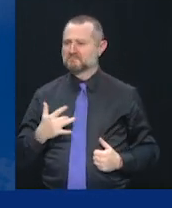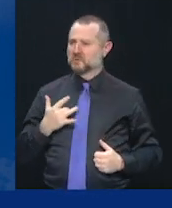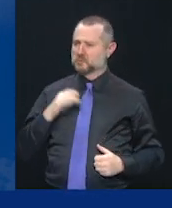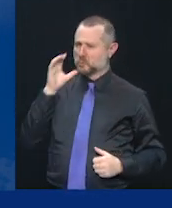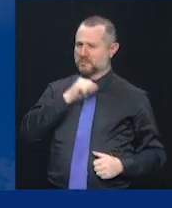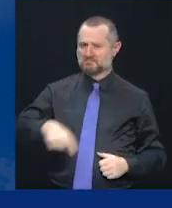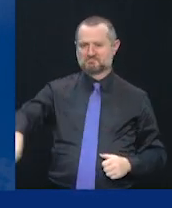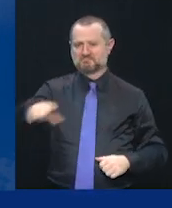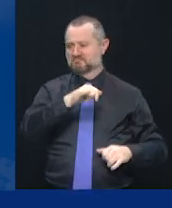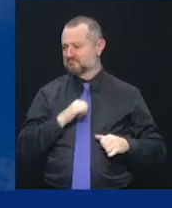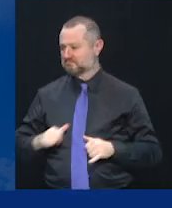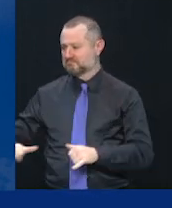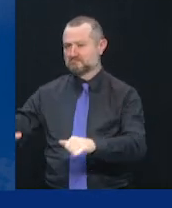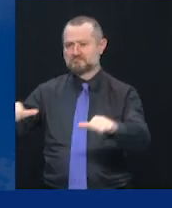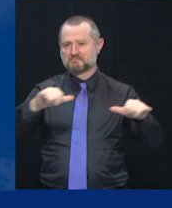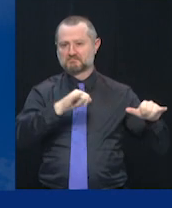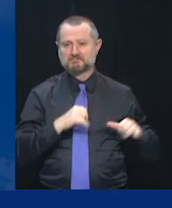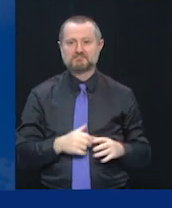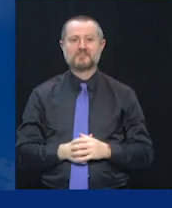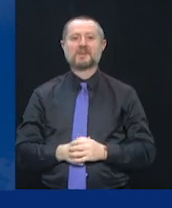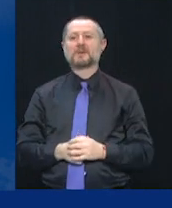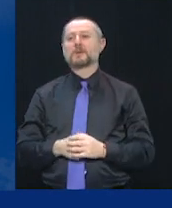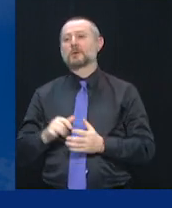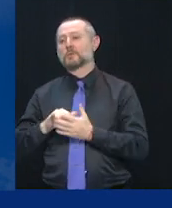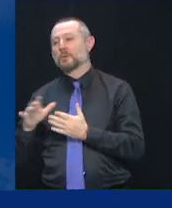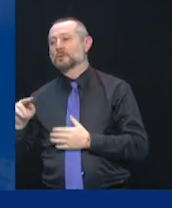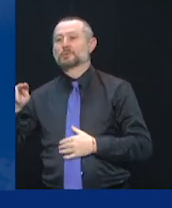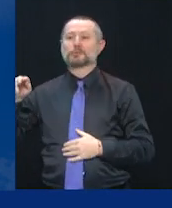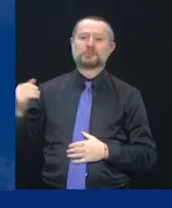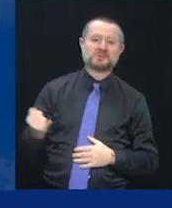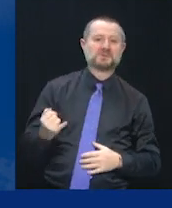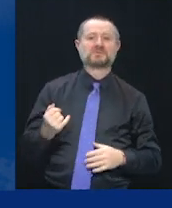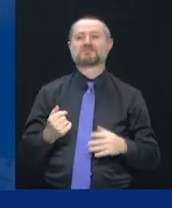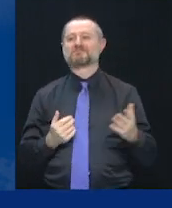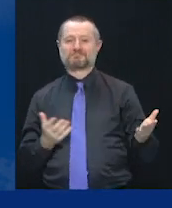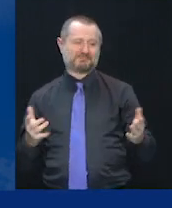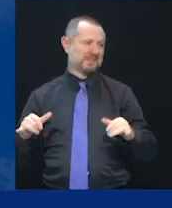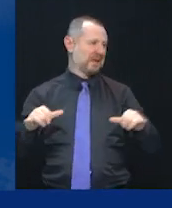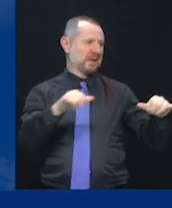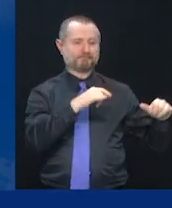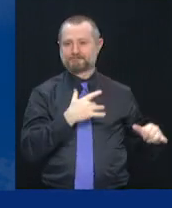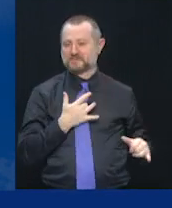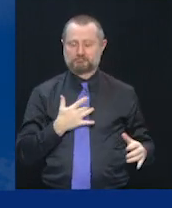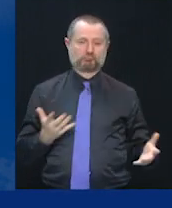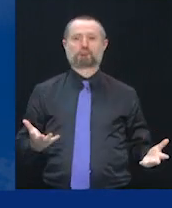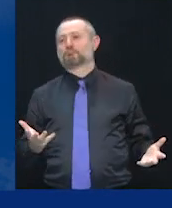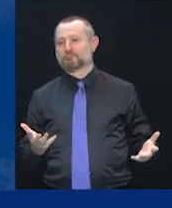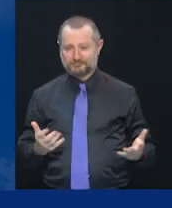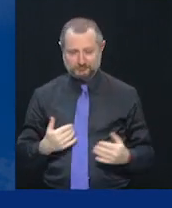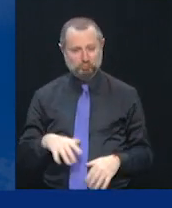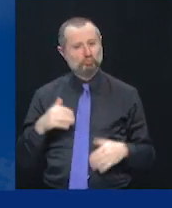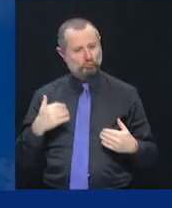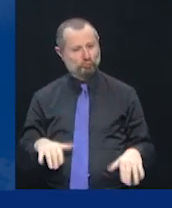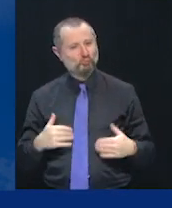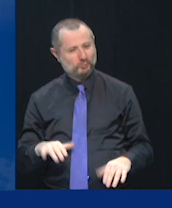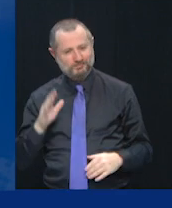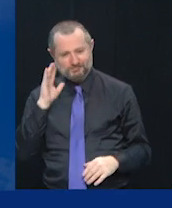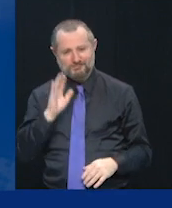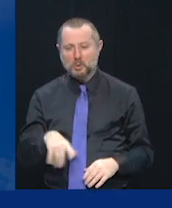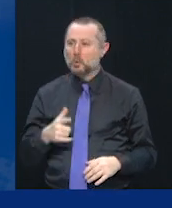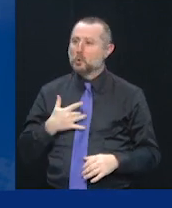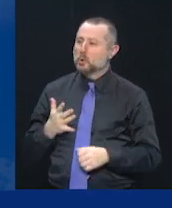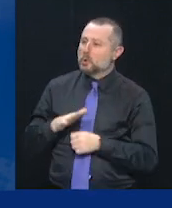Jersey would say that. This has been an extraordinarily difficult, stressful period.